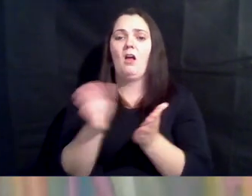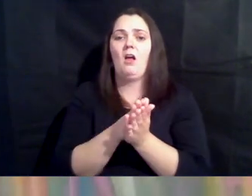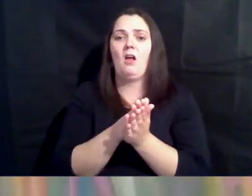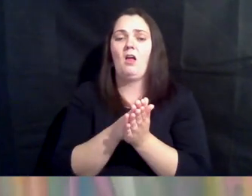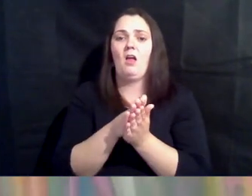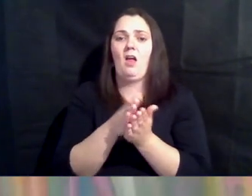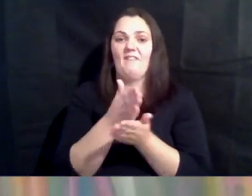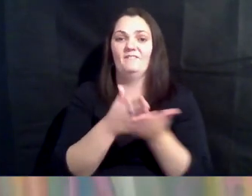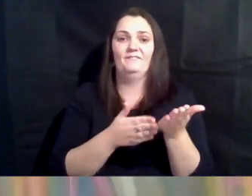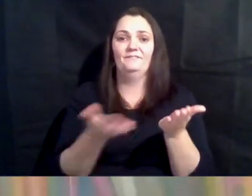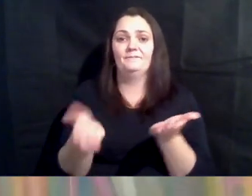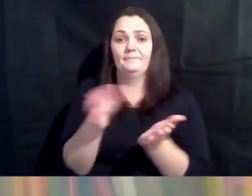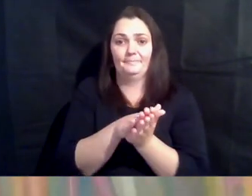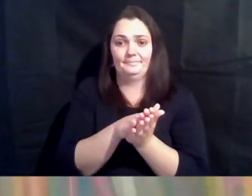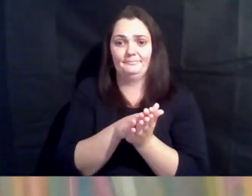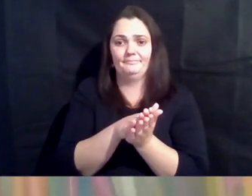going to do that.